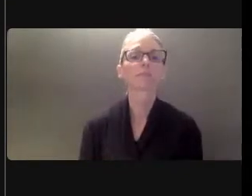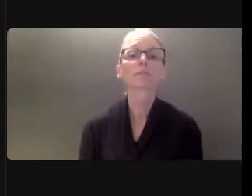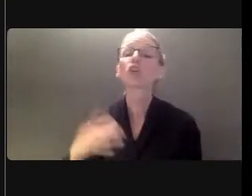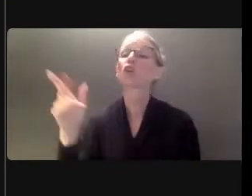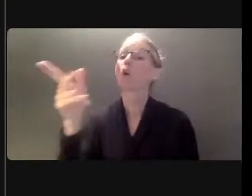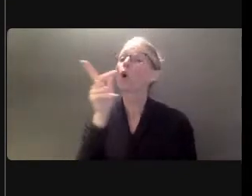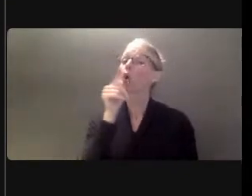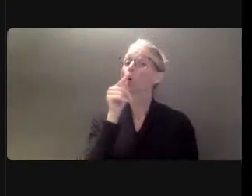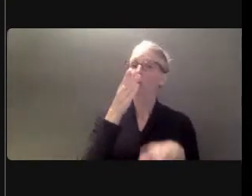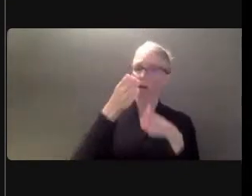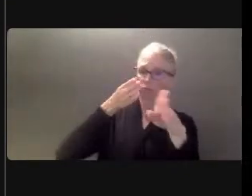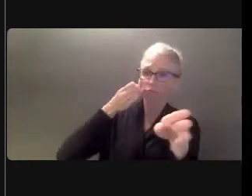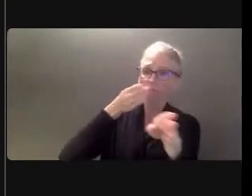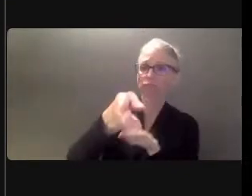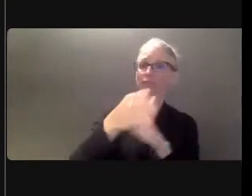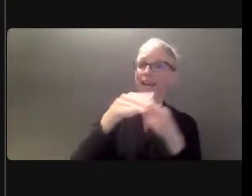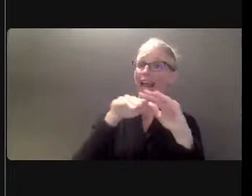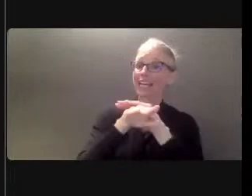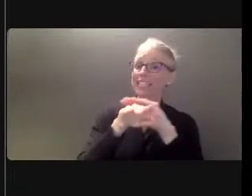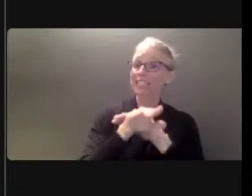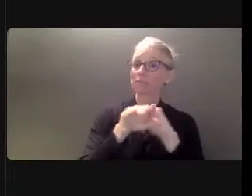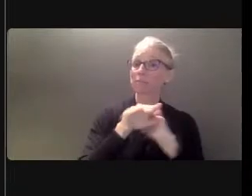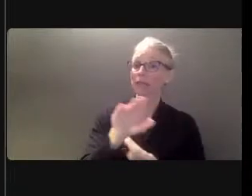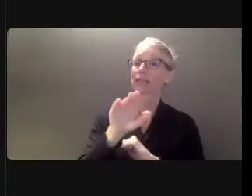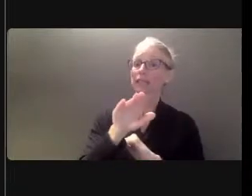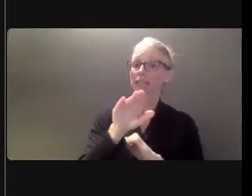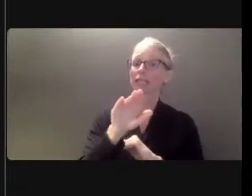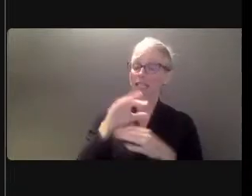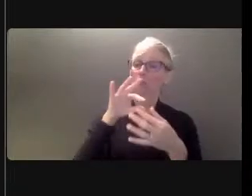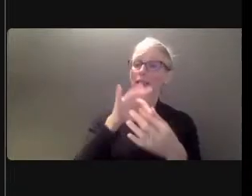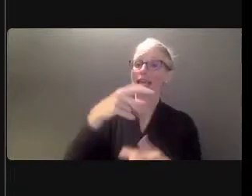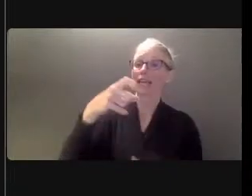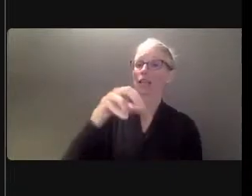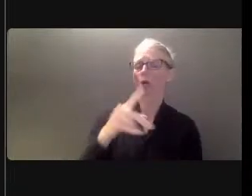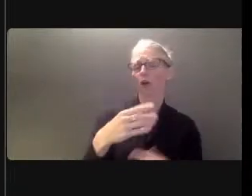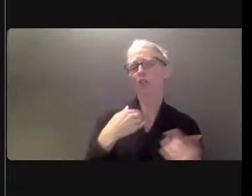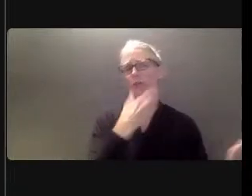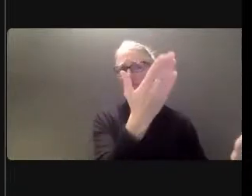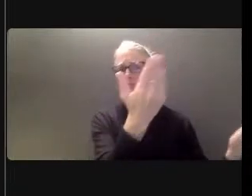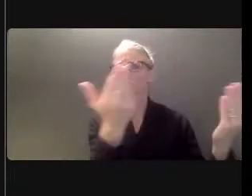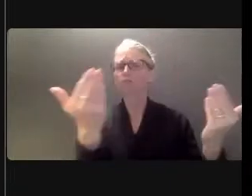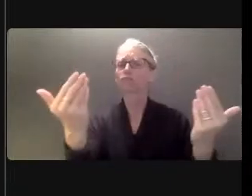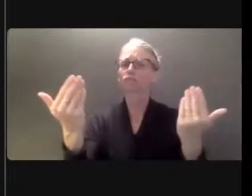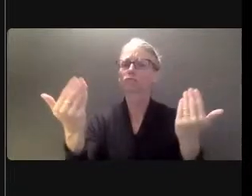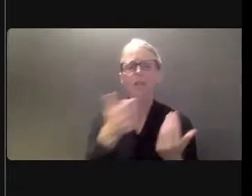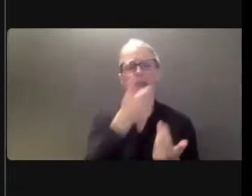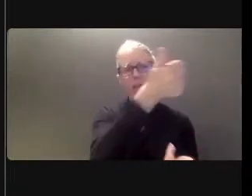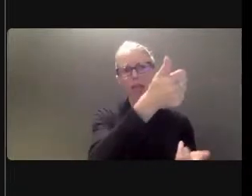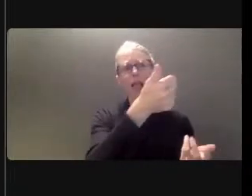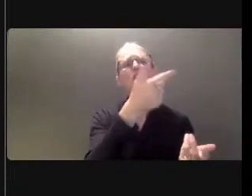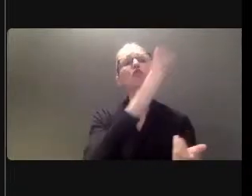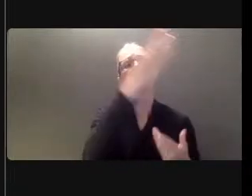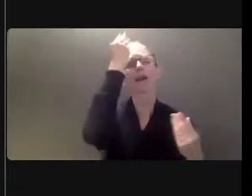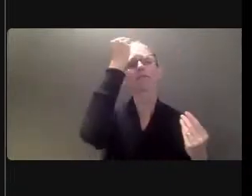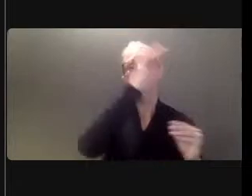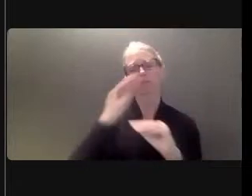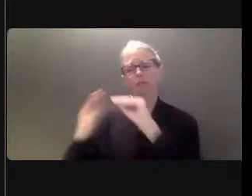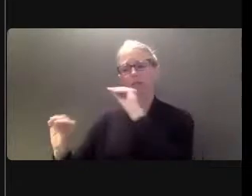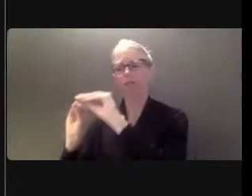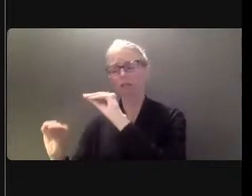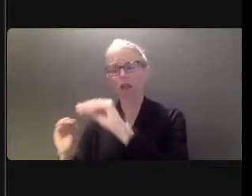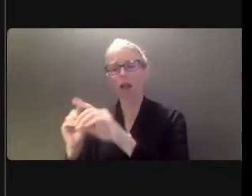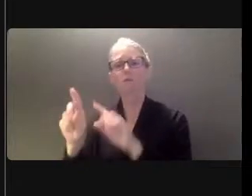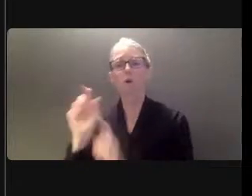can be translated into using artificial intelligence to efficiently identify relevant research related to barriers and facilitators to